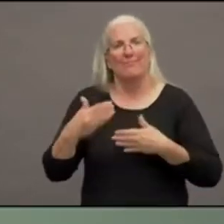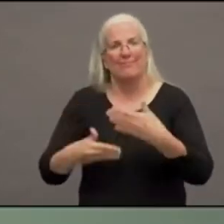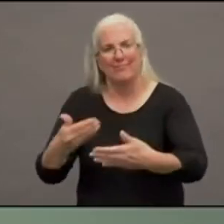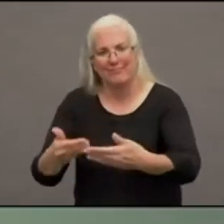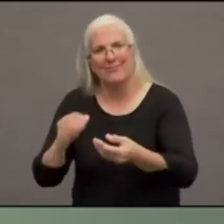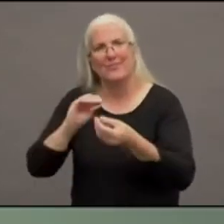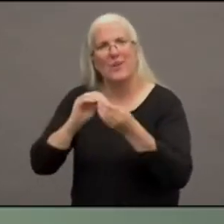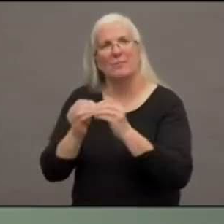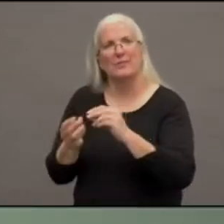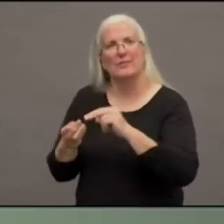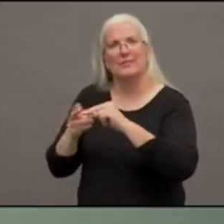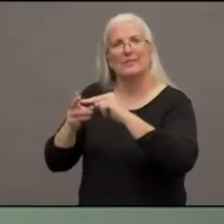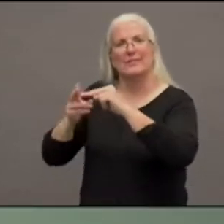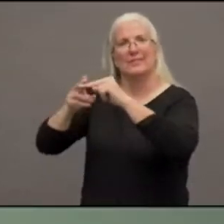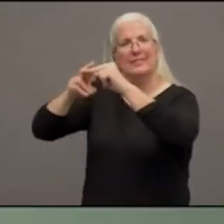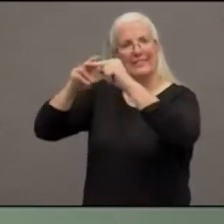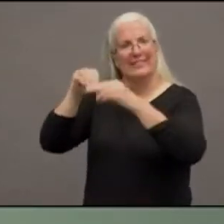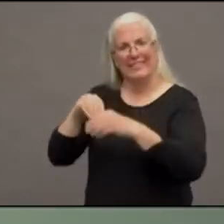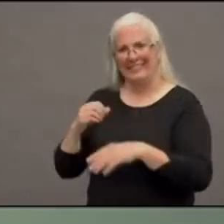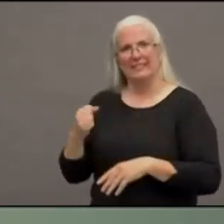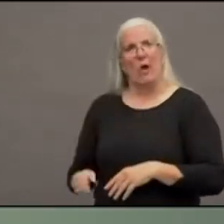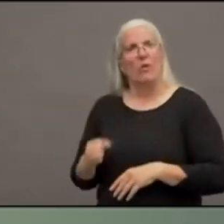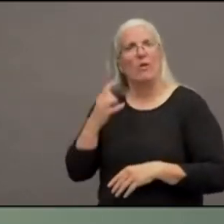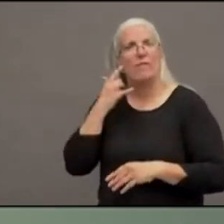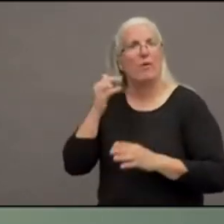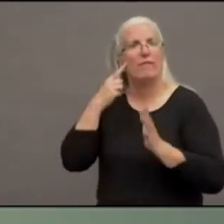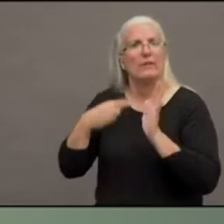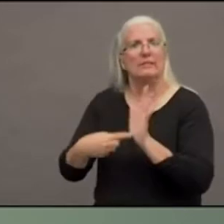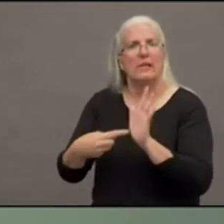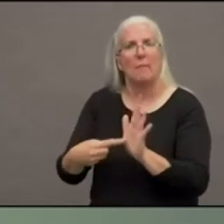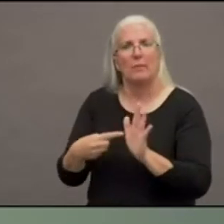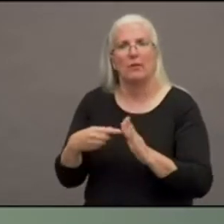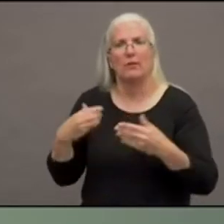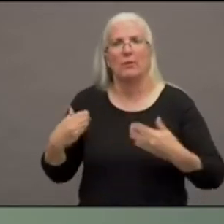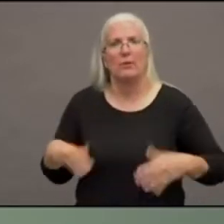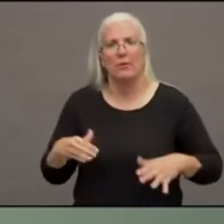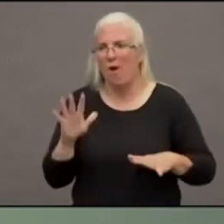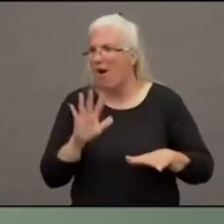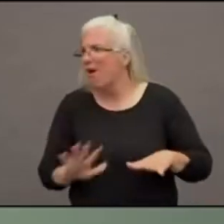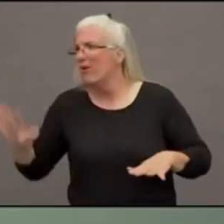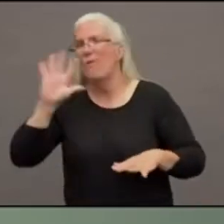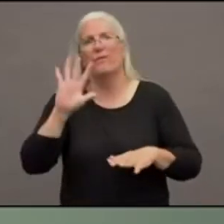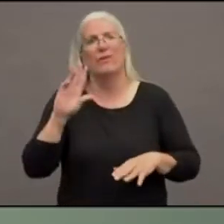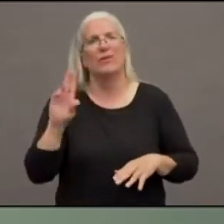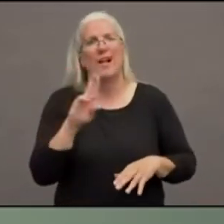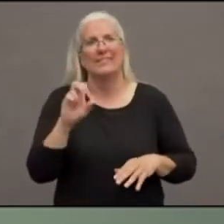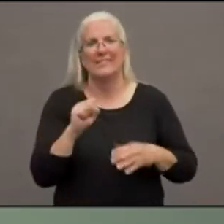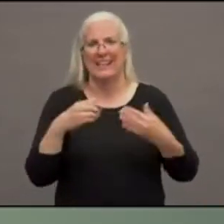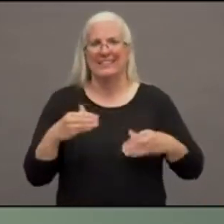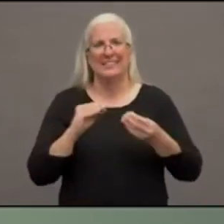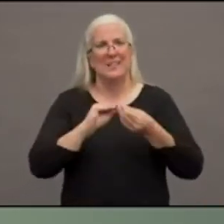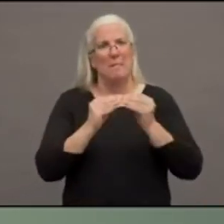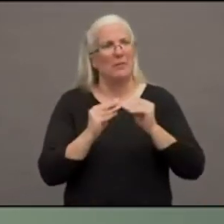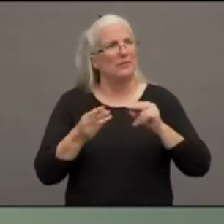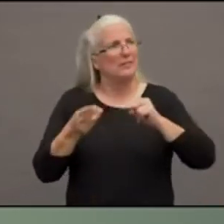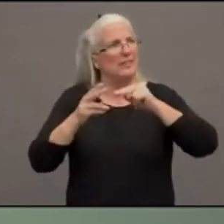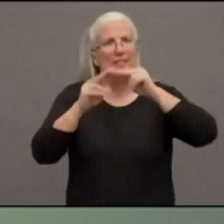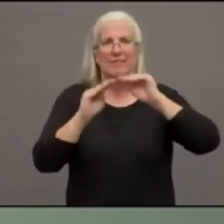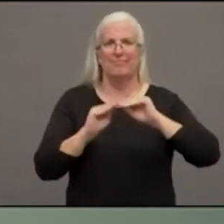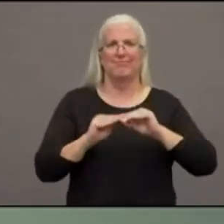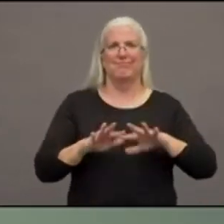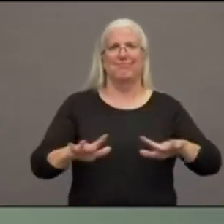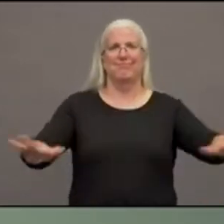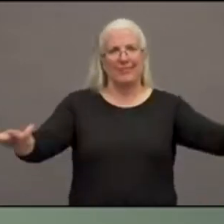the country. And yet there's also a need for us to be able to engage in as